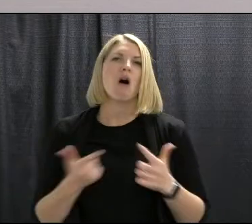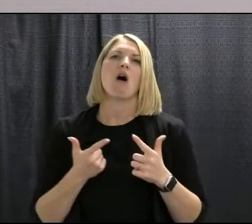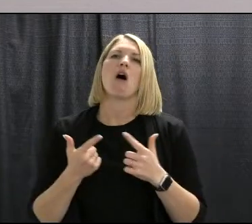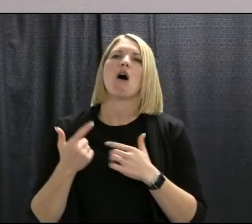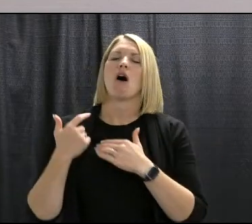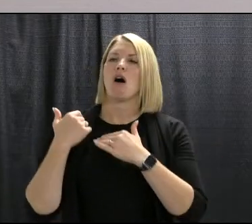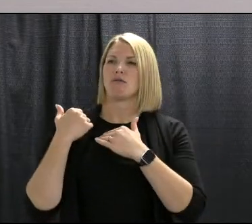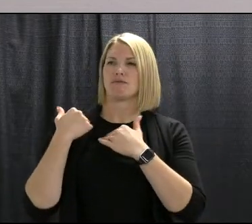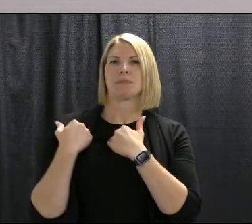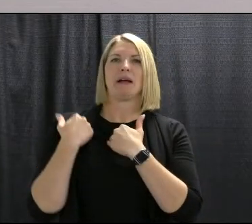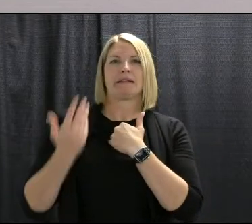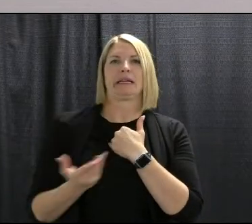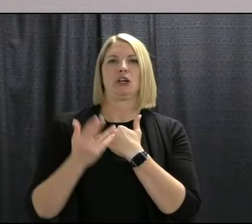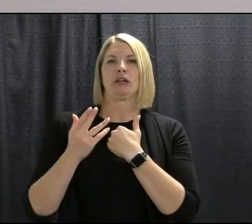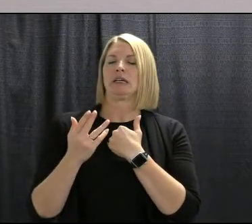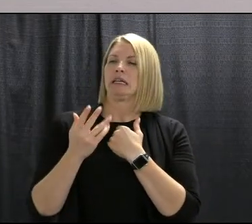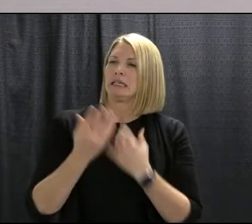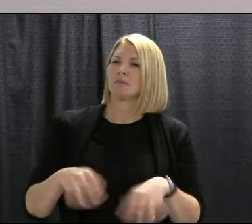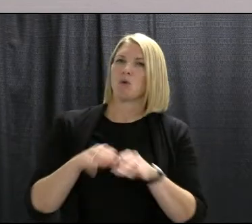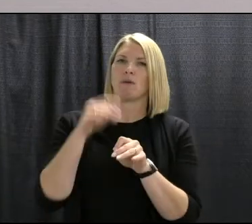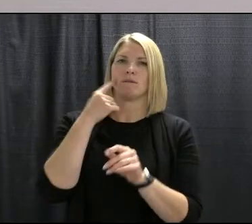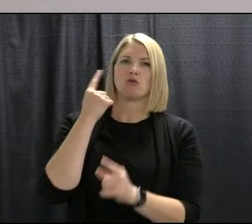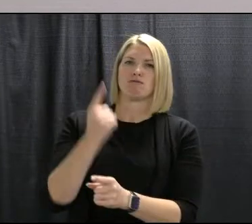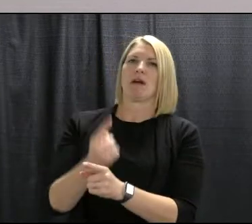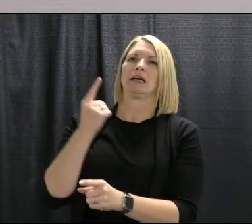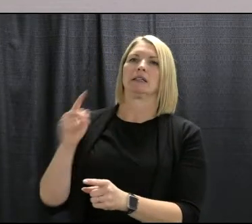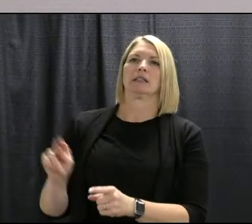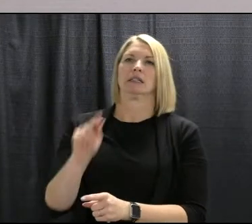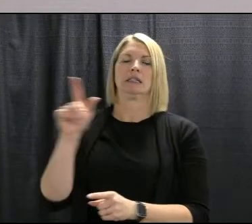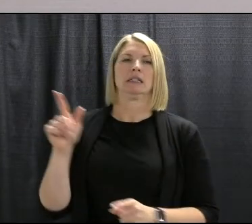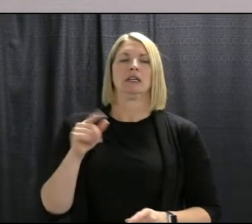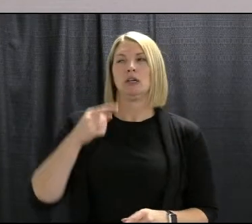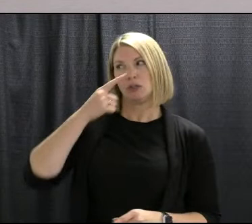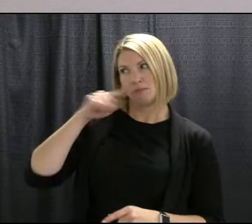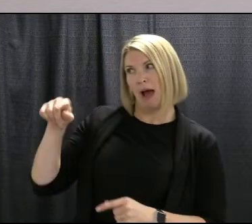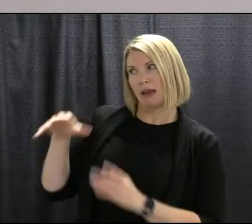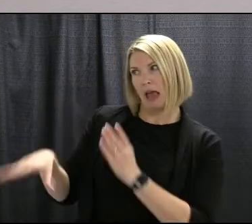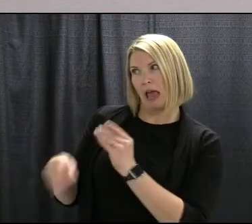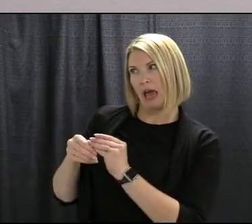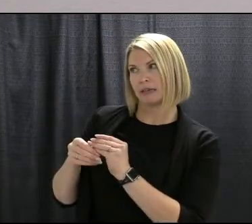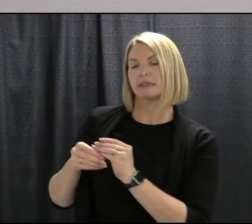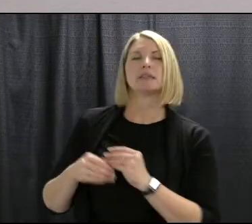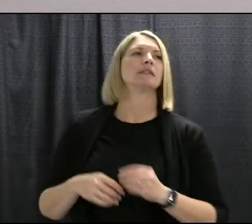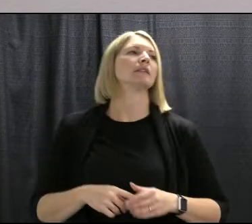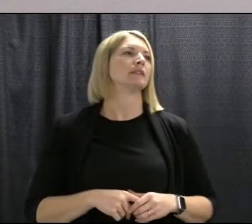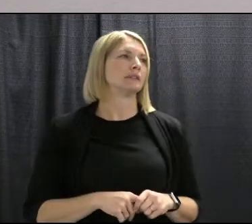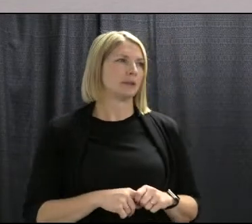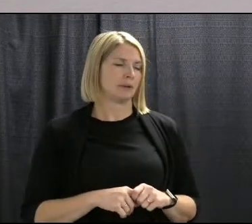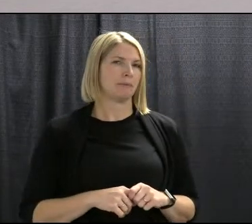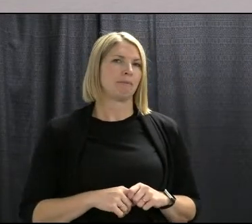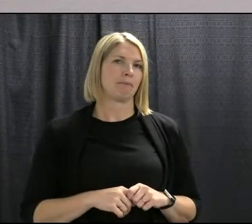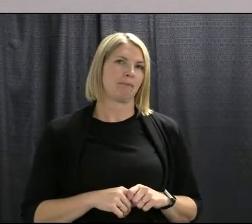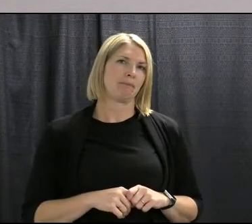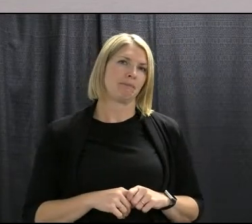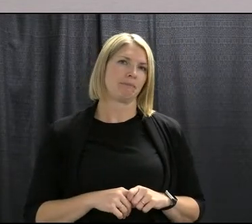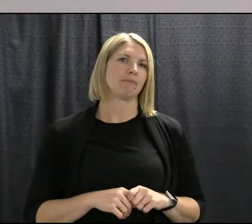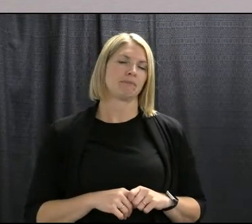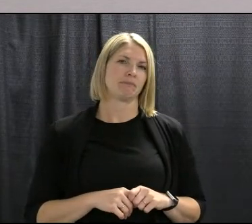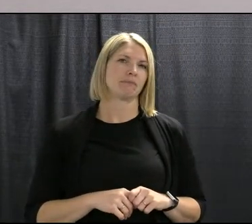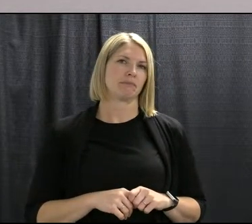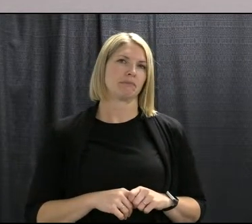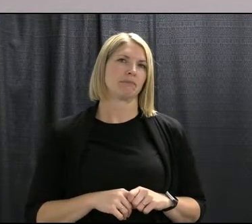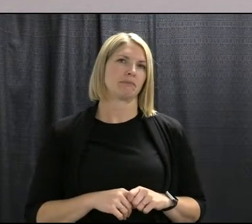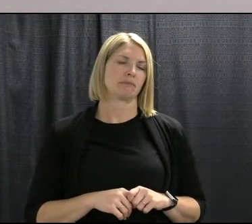and it is important to get this right. If I may add, I'm going to say this.